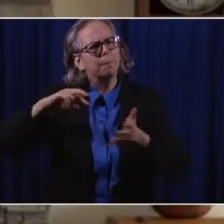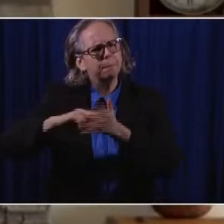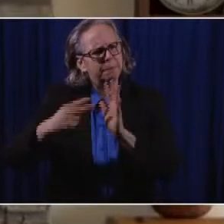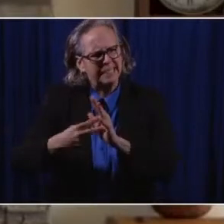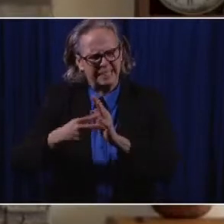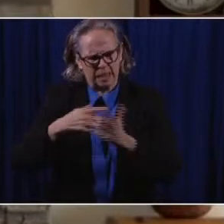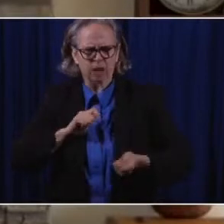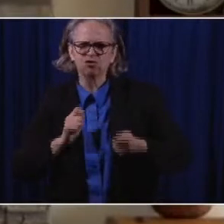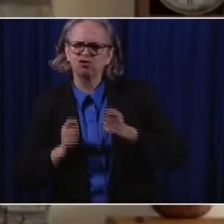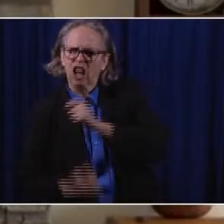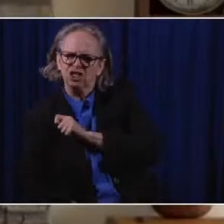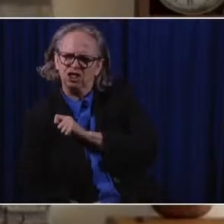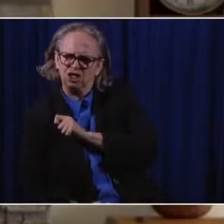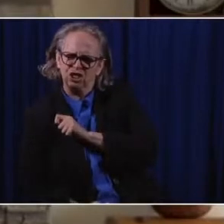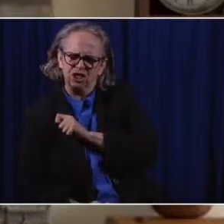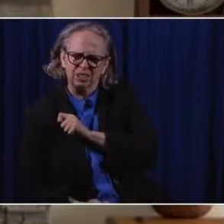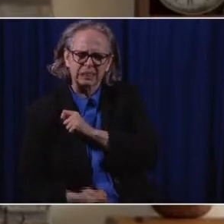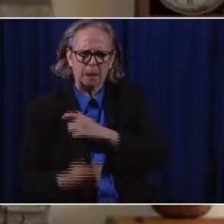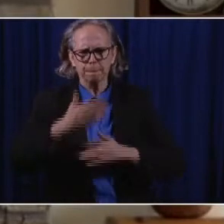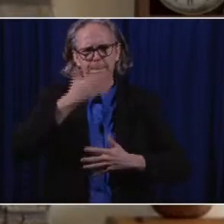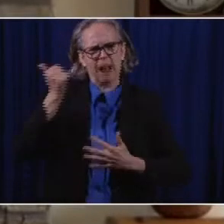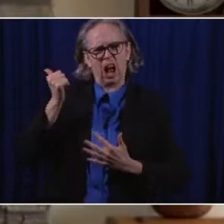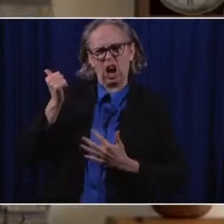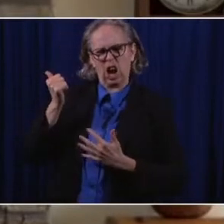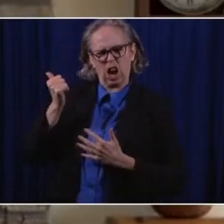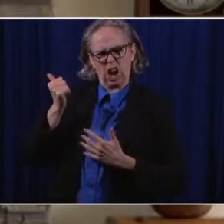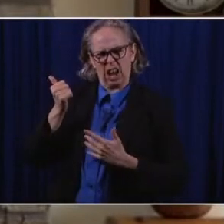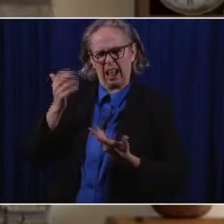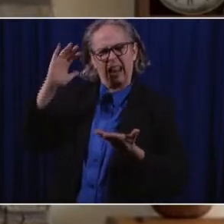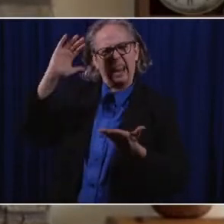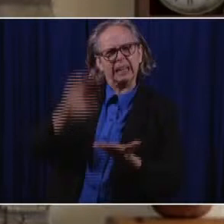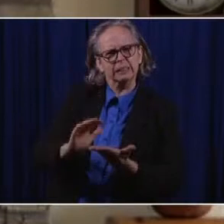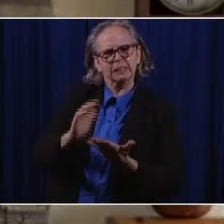something, please take that opportunity.